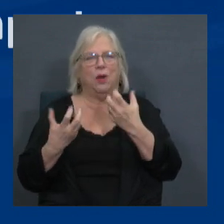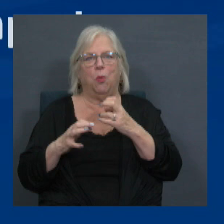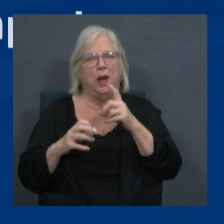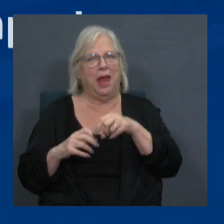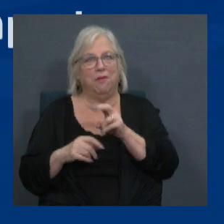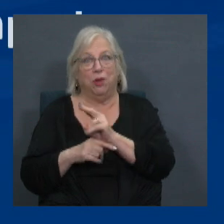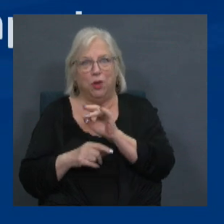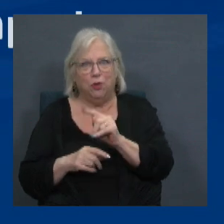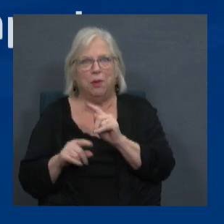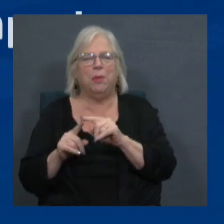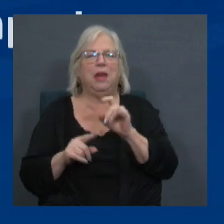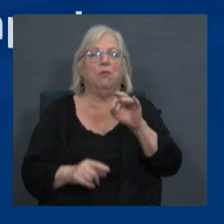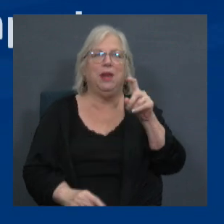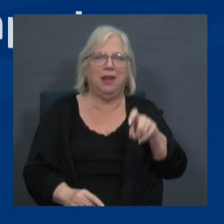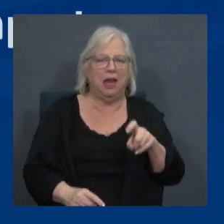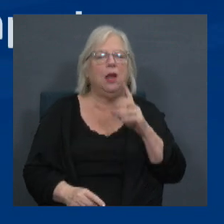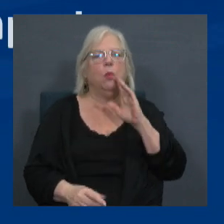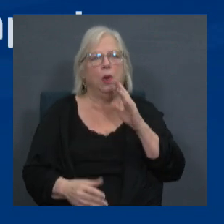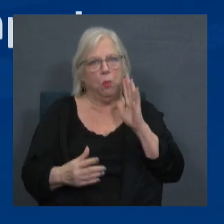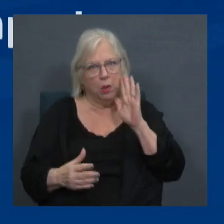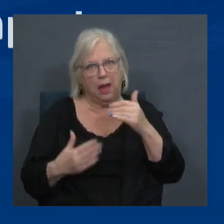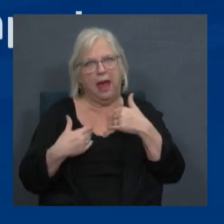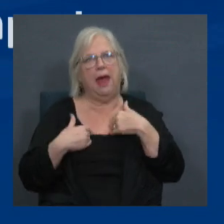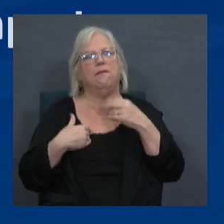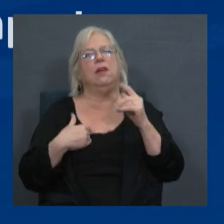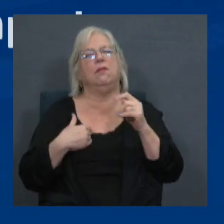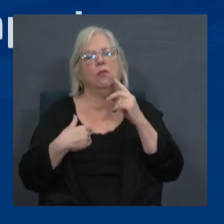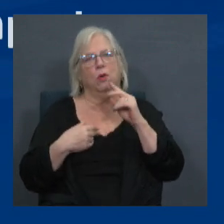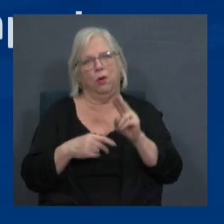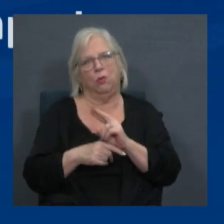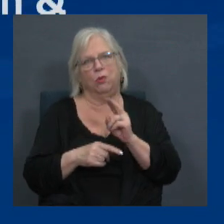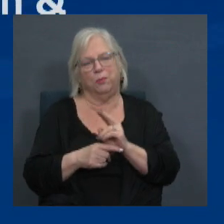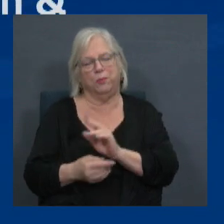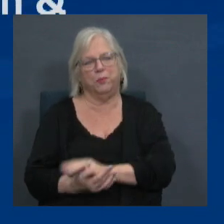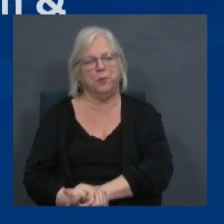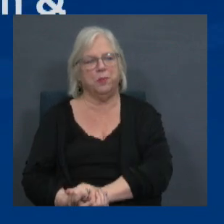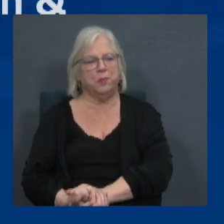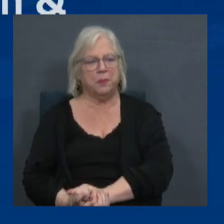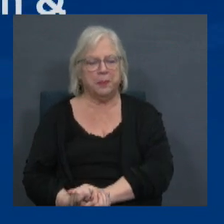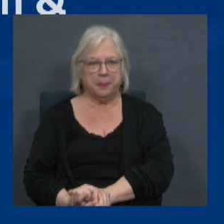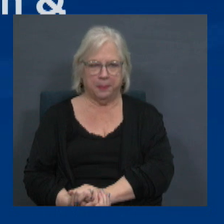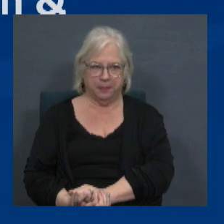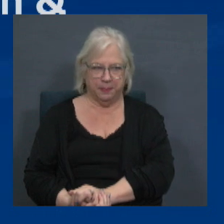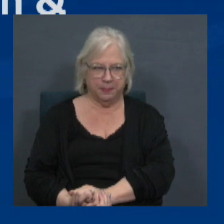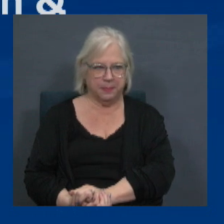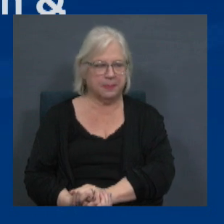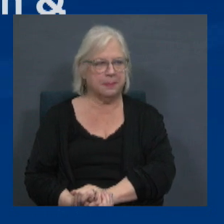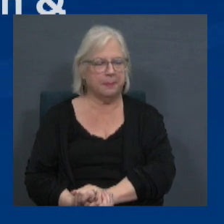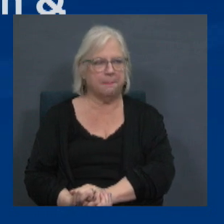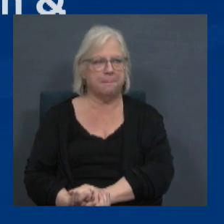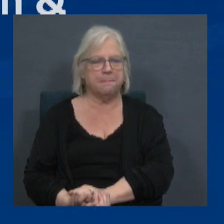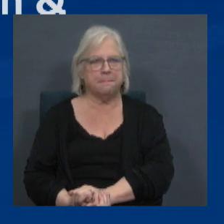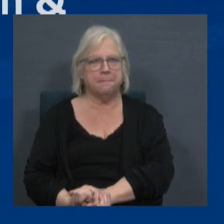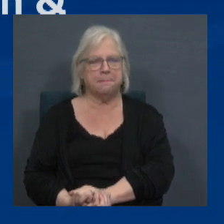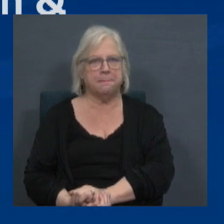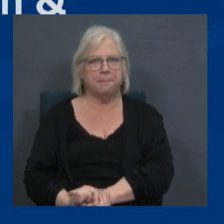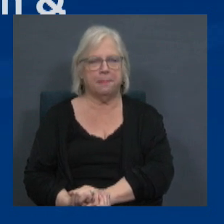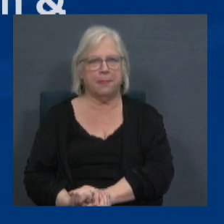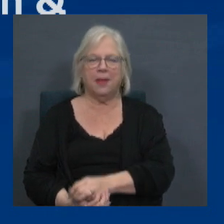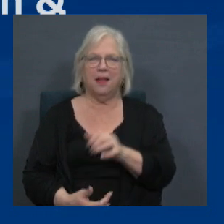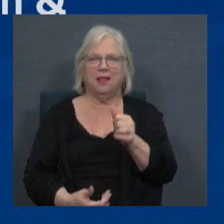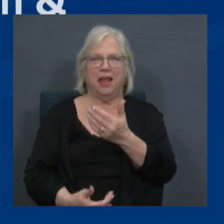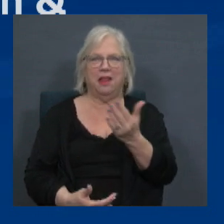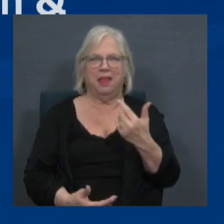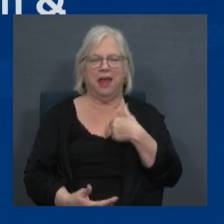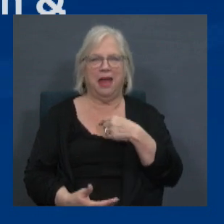we have to use it, it's certainly going to be available to us to use. The other thing that I'm proud